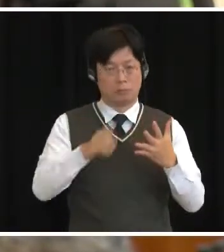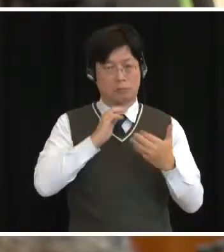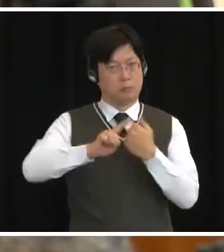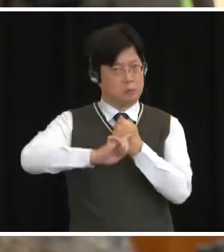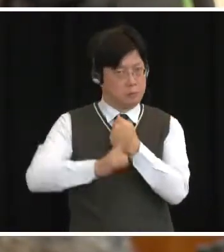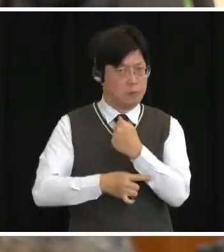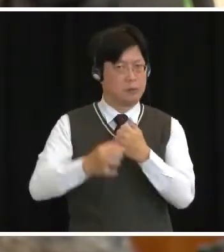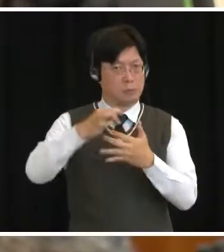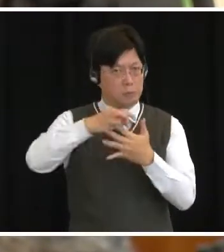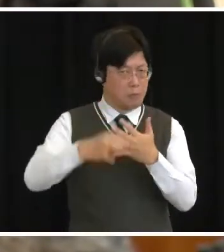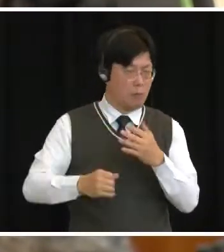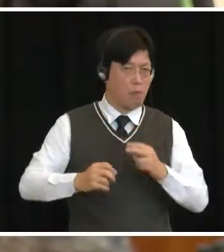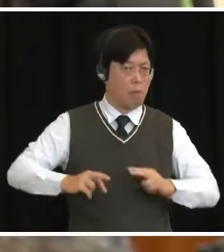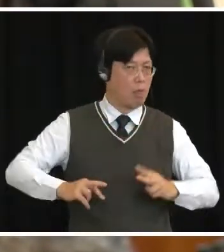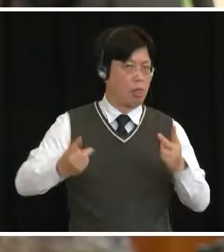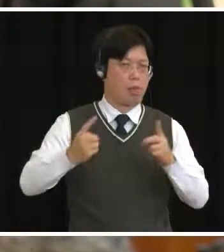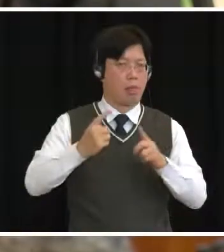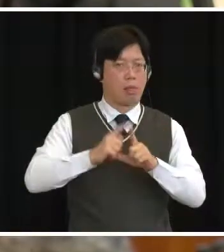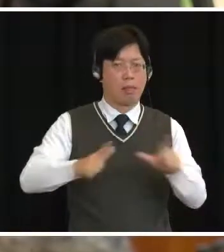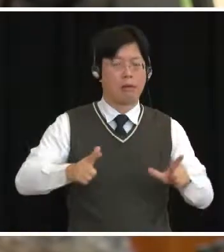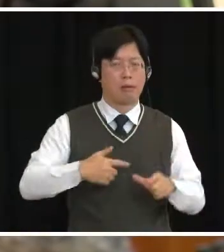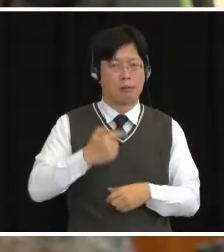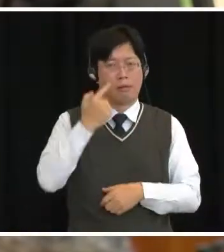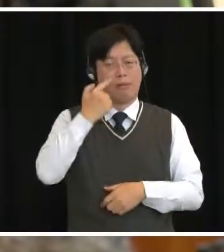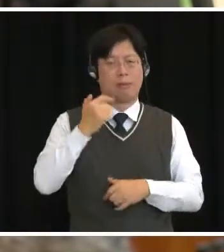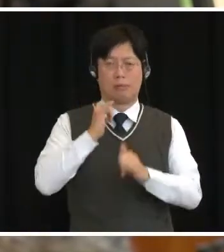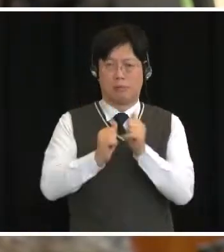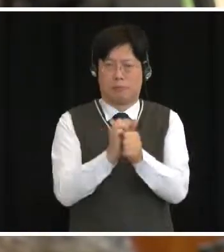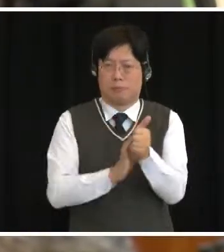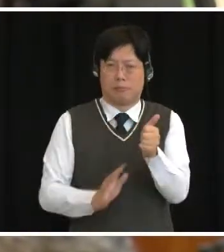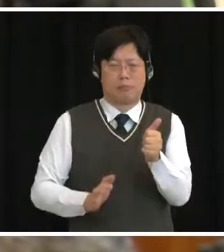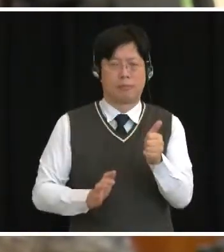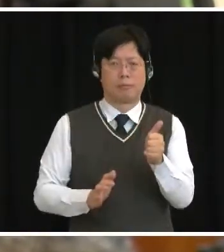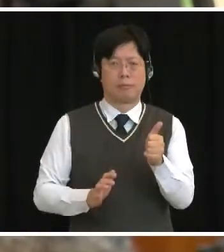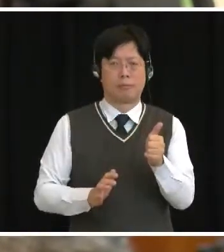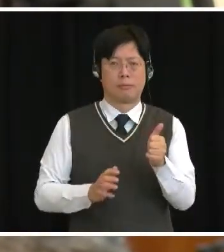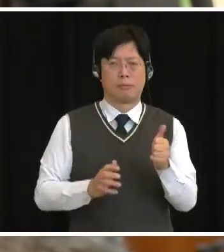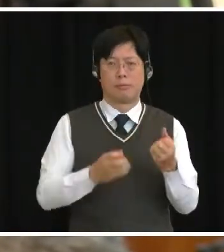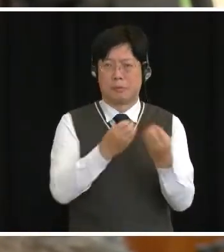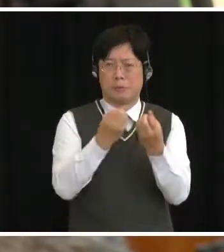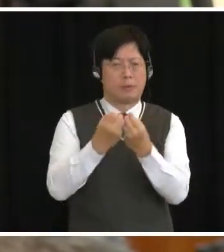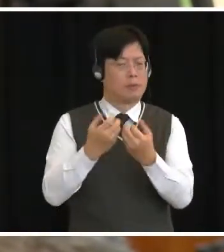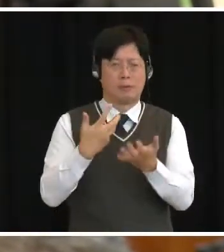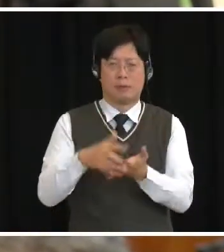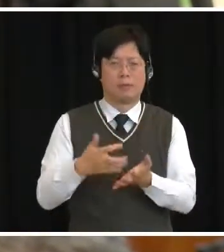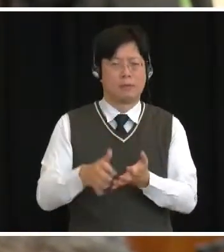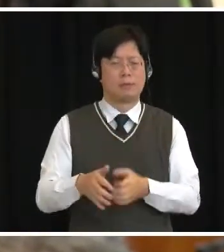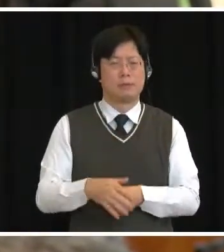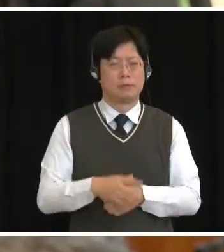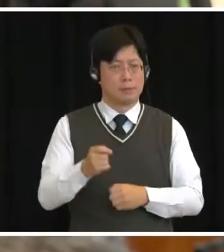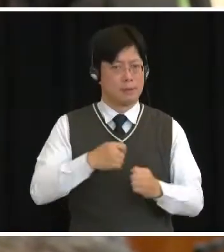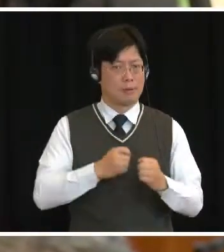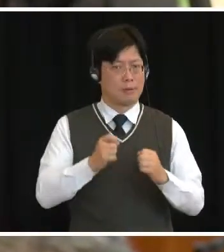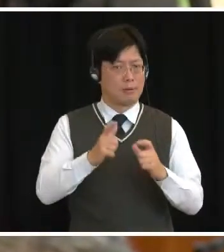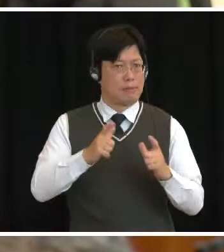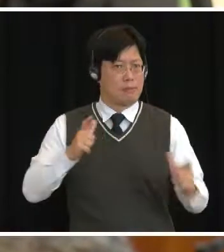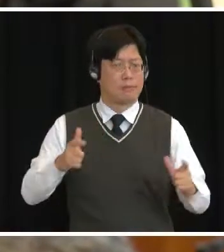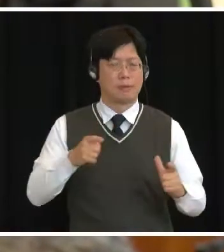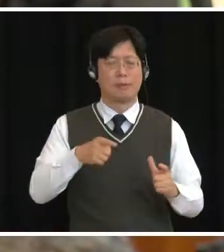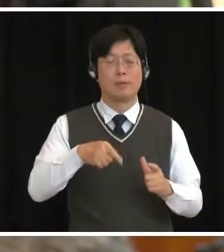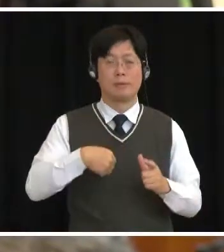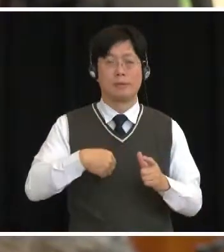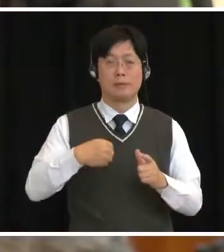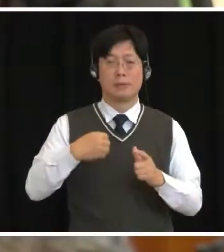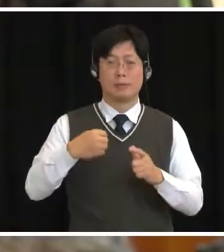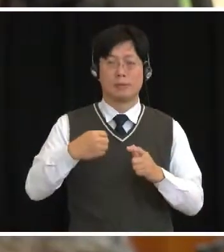Again, if we lower the age of majority, a lot of relevant laws and regulations will have to be revised